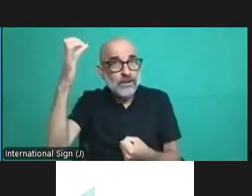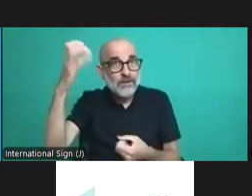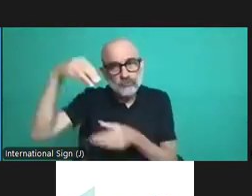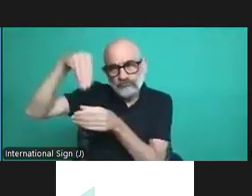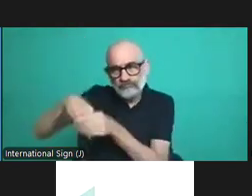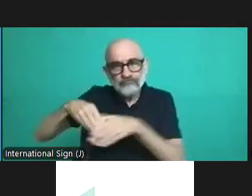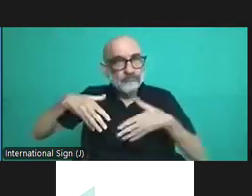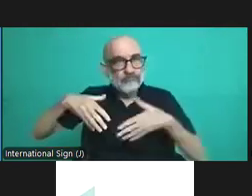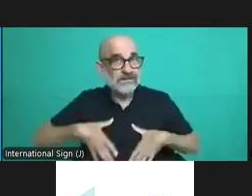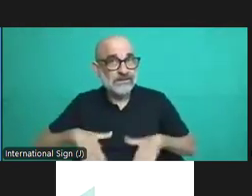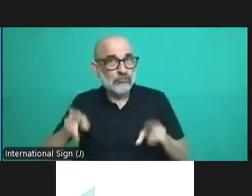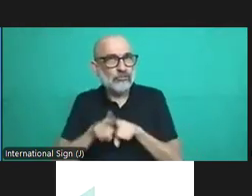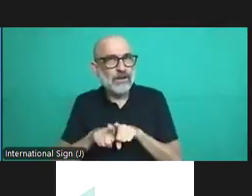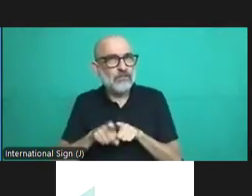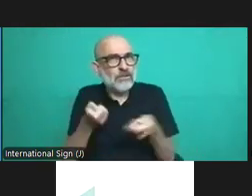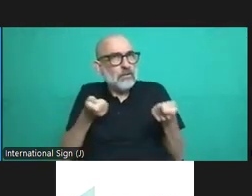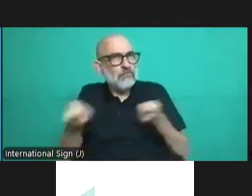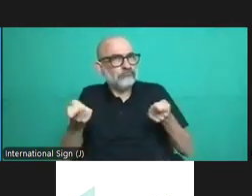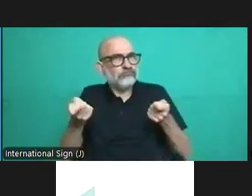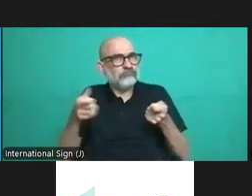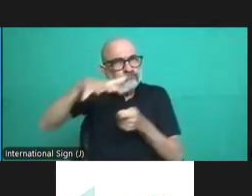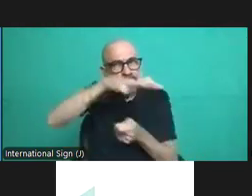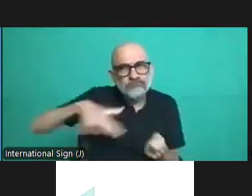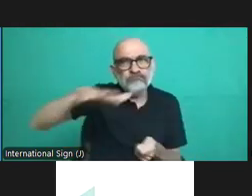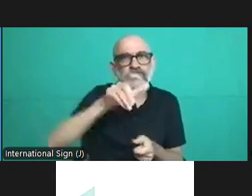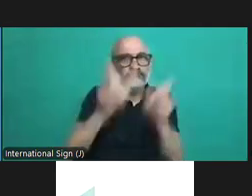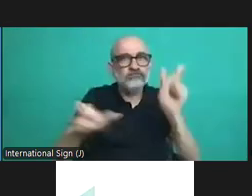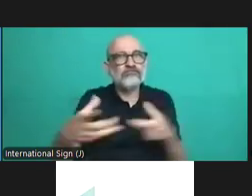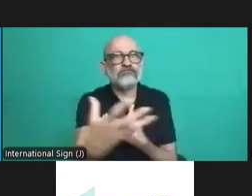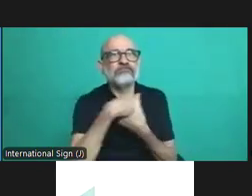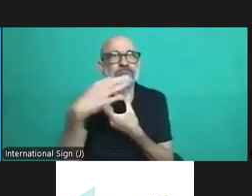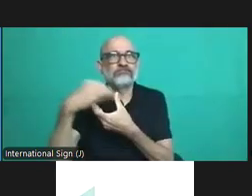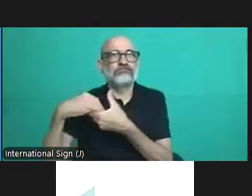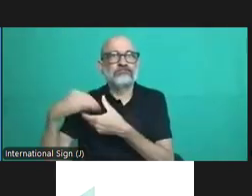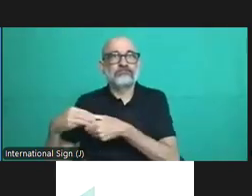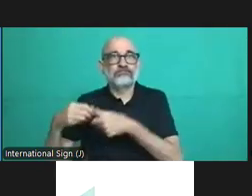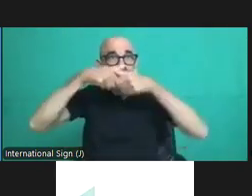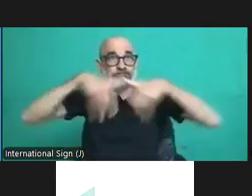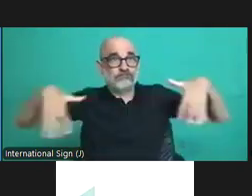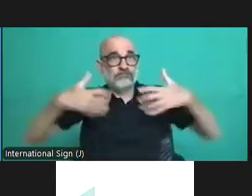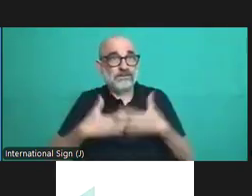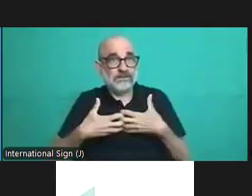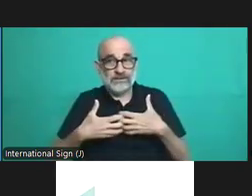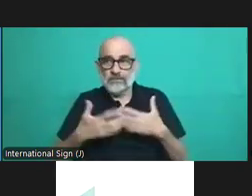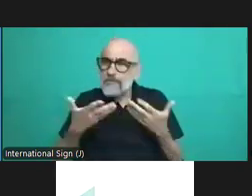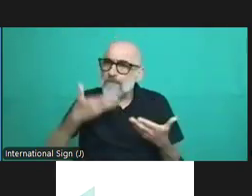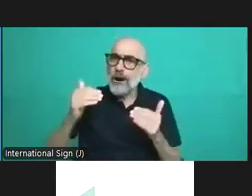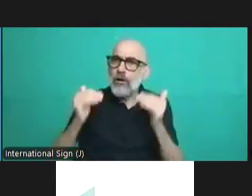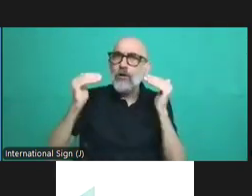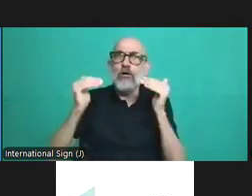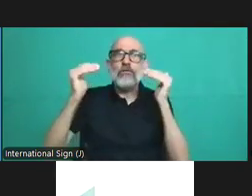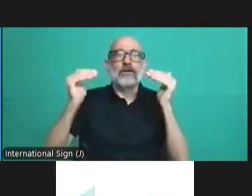and thirdly, improving the health status of people, family, and the community. And so then that's where the essential public